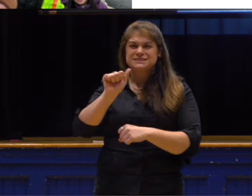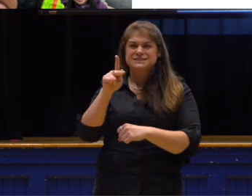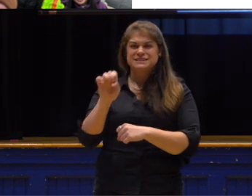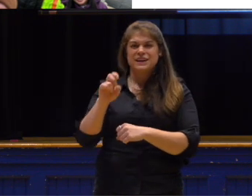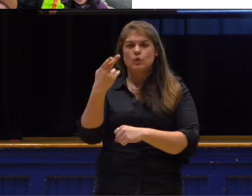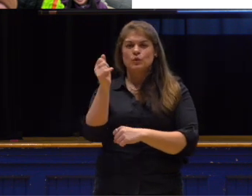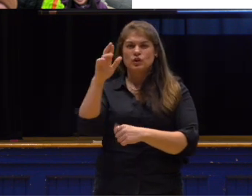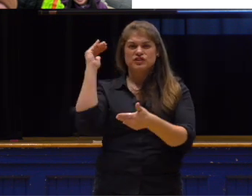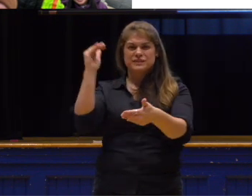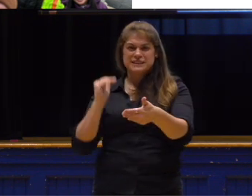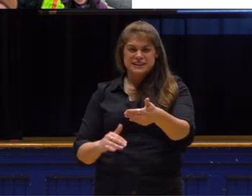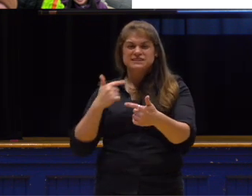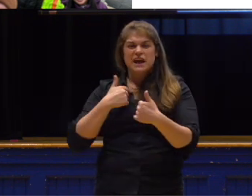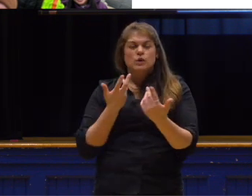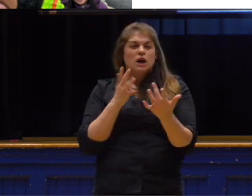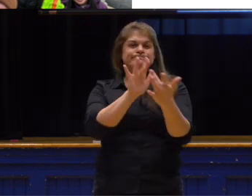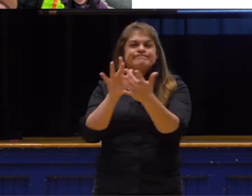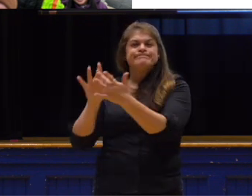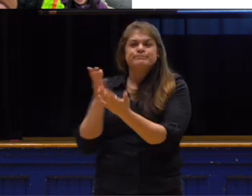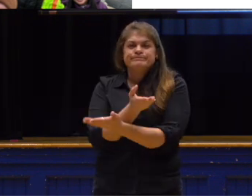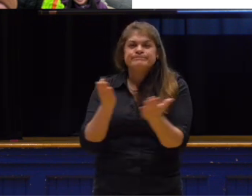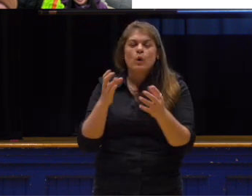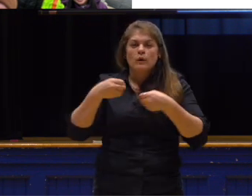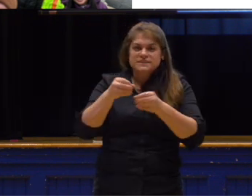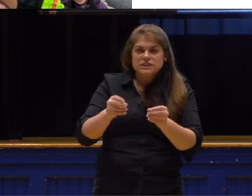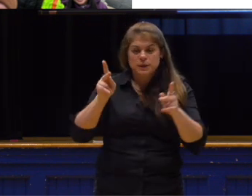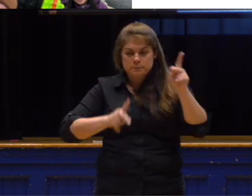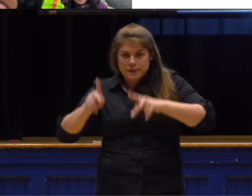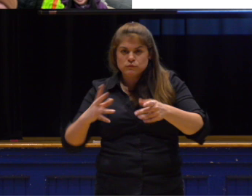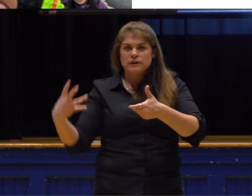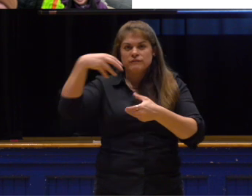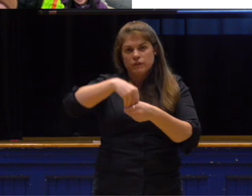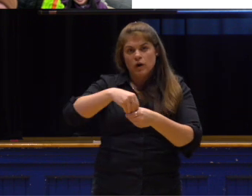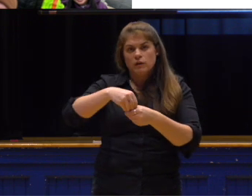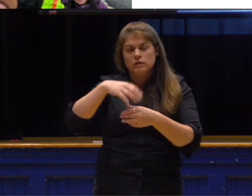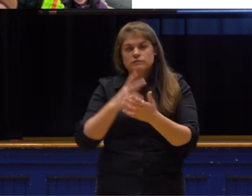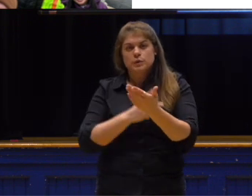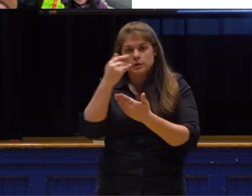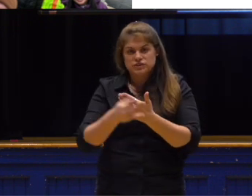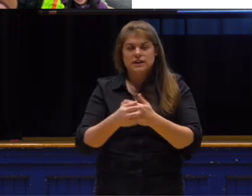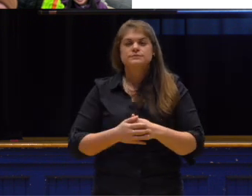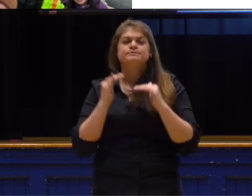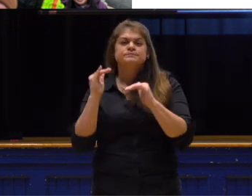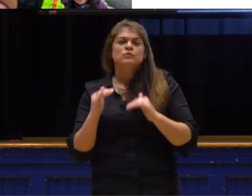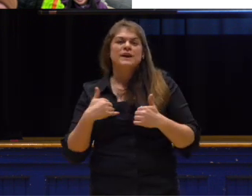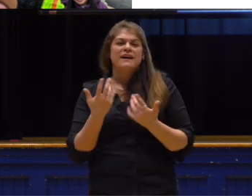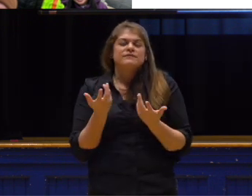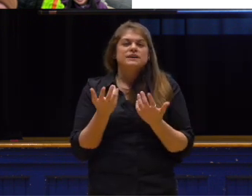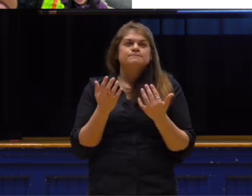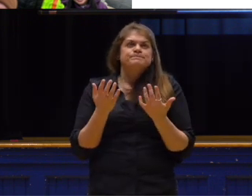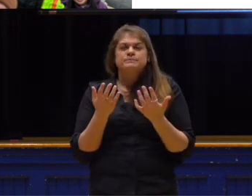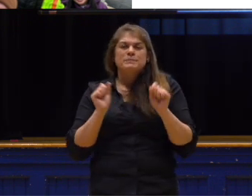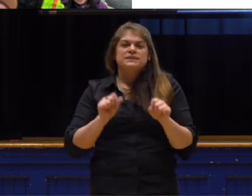we are reaching all the individuals, organizations, and groups that are involved with the project. We also have an anticipated schedule for